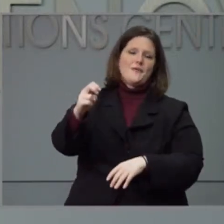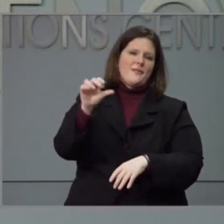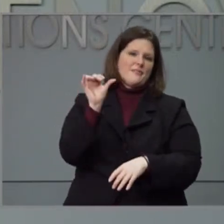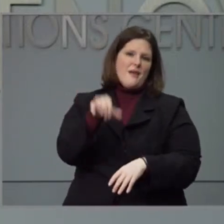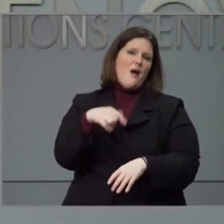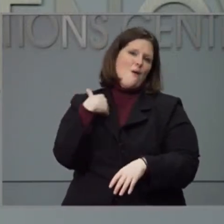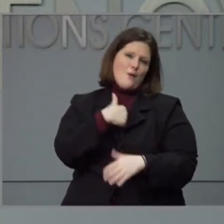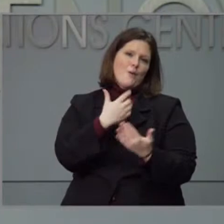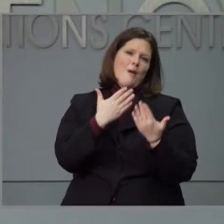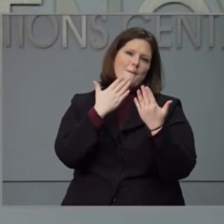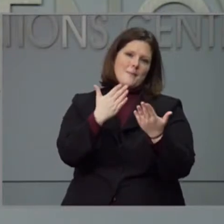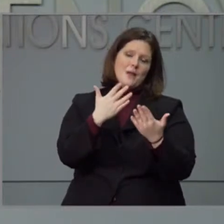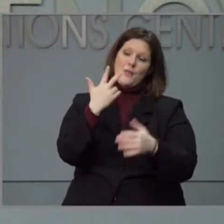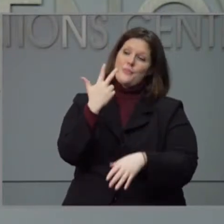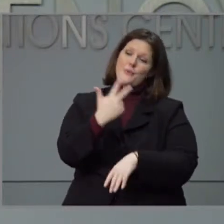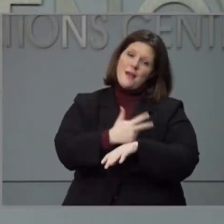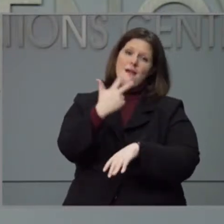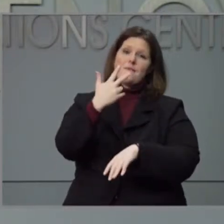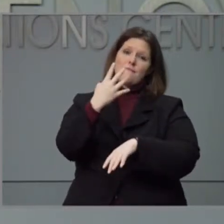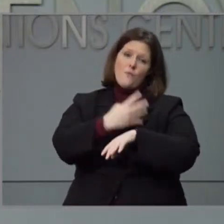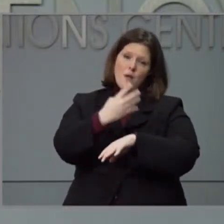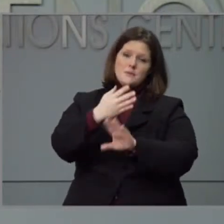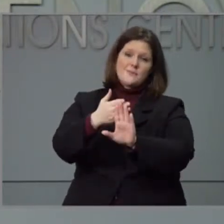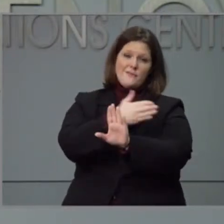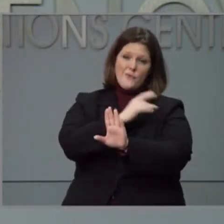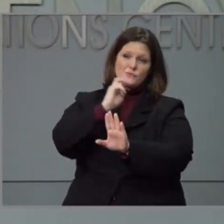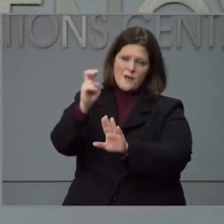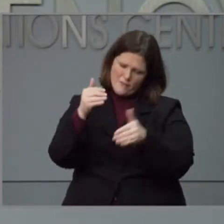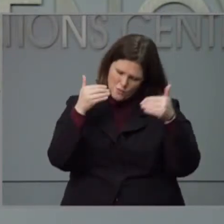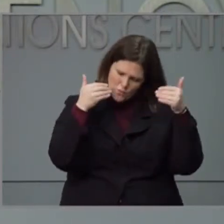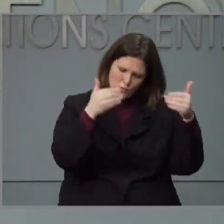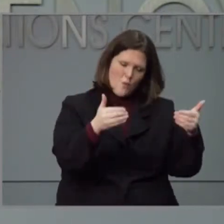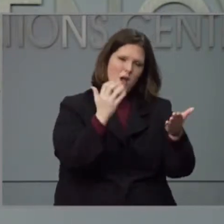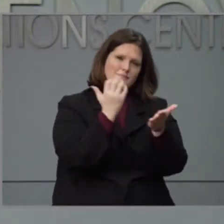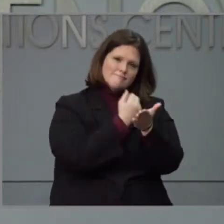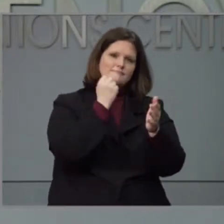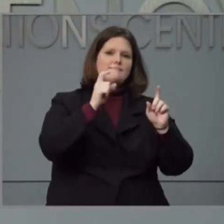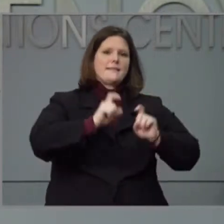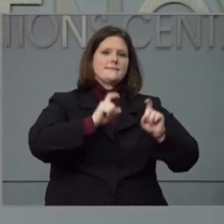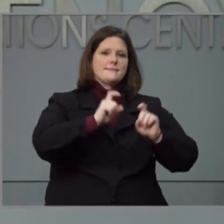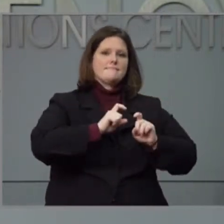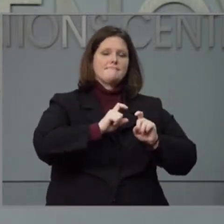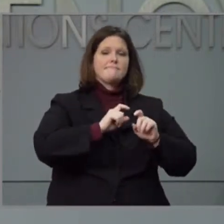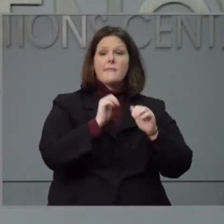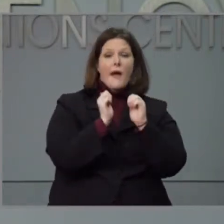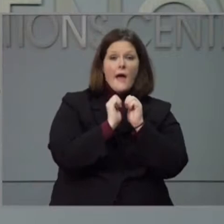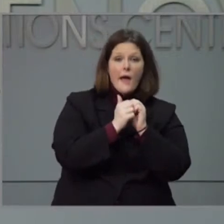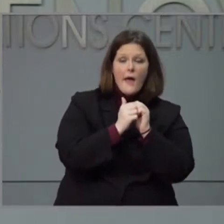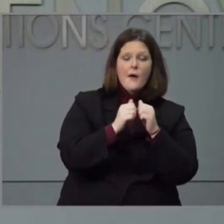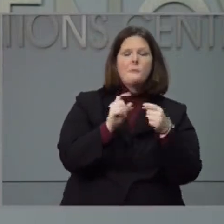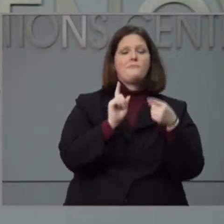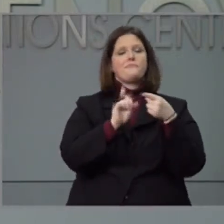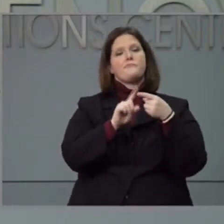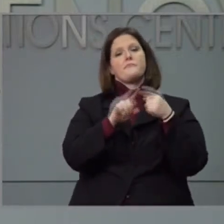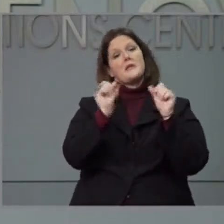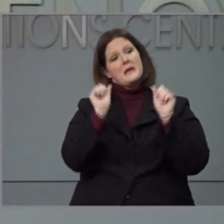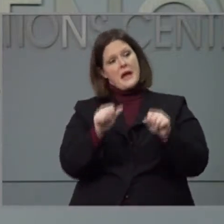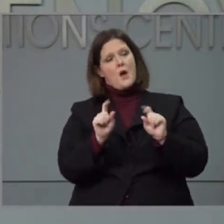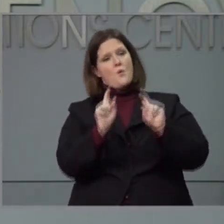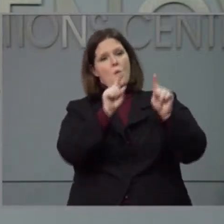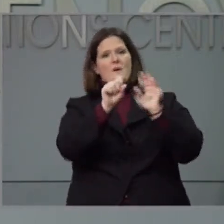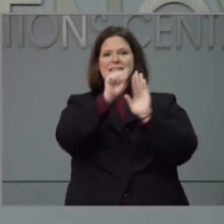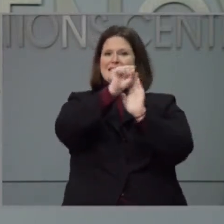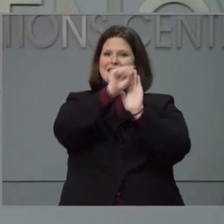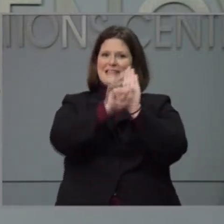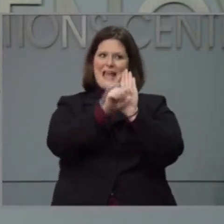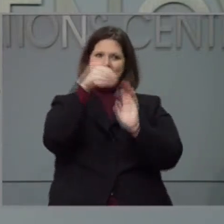or 4 days before you travel or before you gather. So a couple of ways in which someone can get a test. First, you could go to one of the